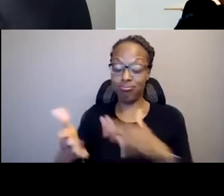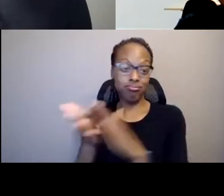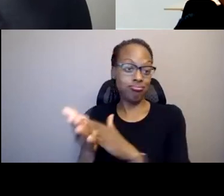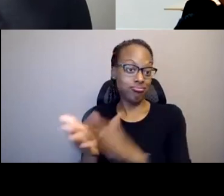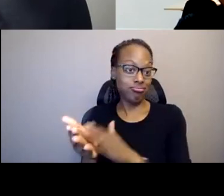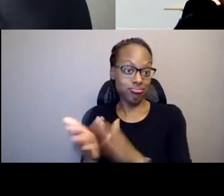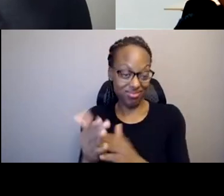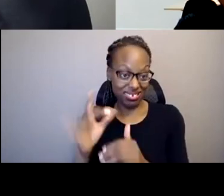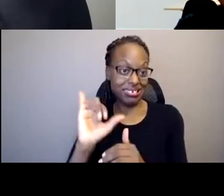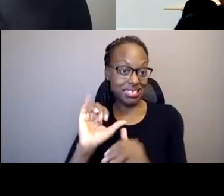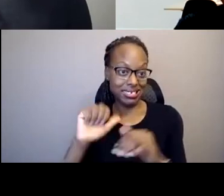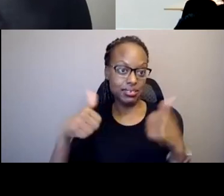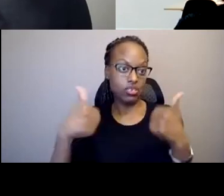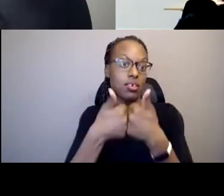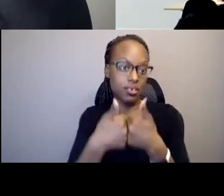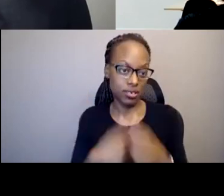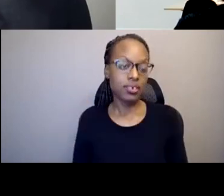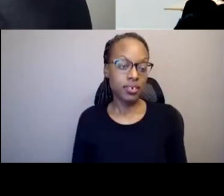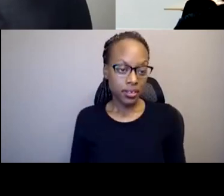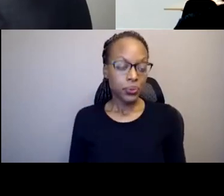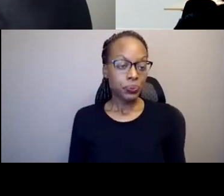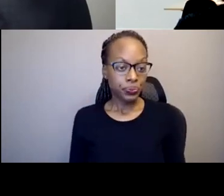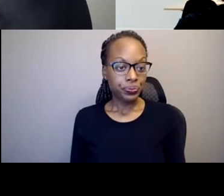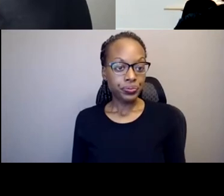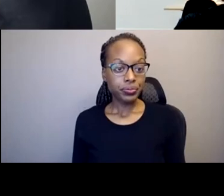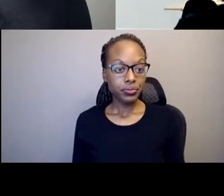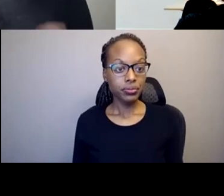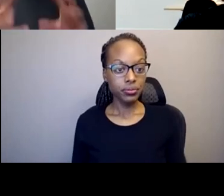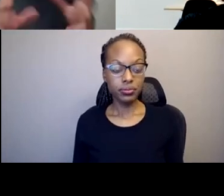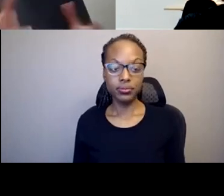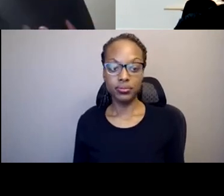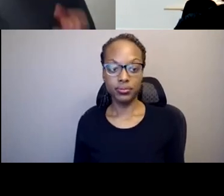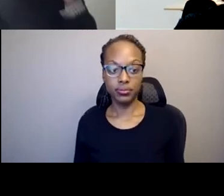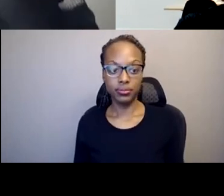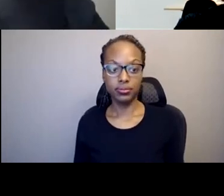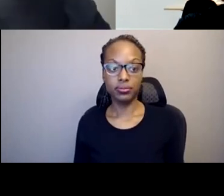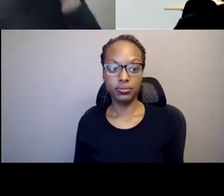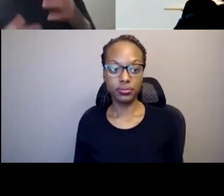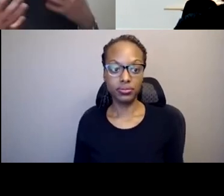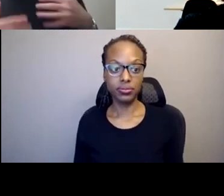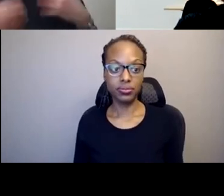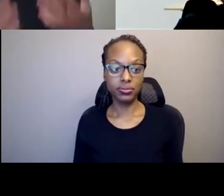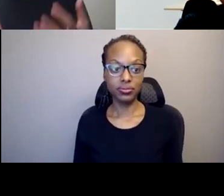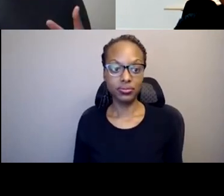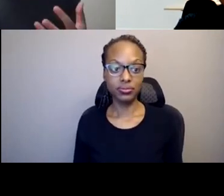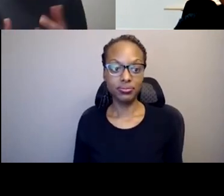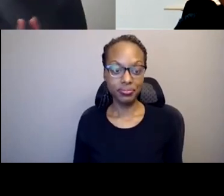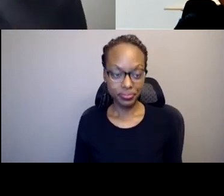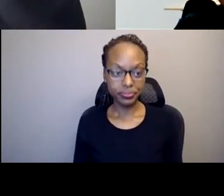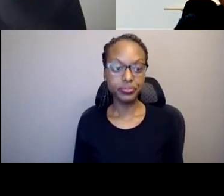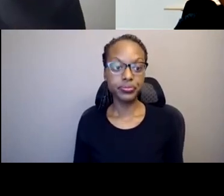sort of, you know, the sort of the disparity is that, you know, it's